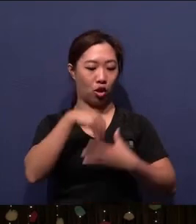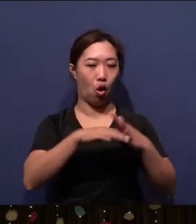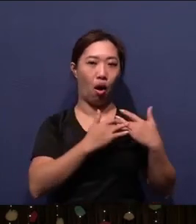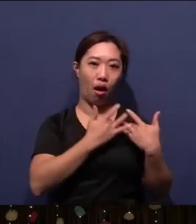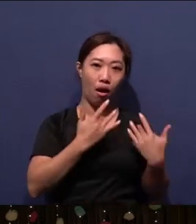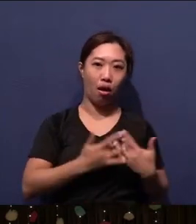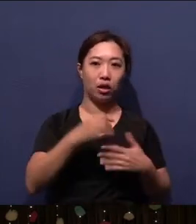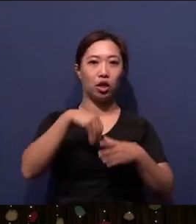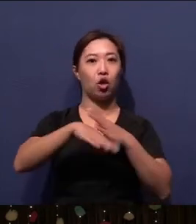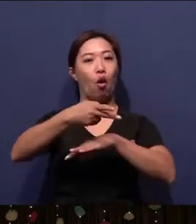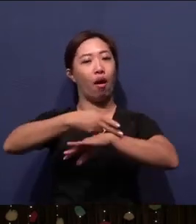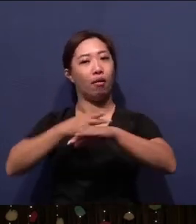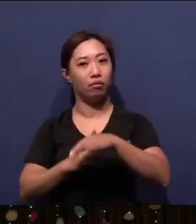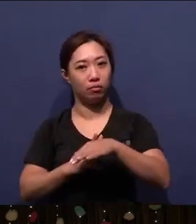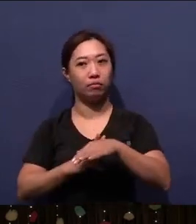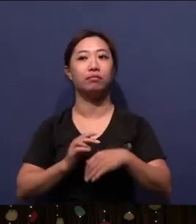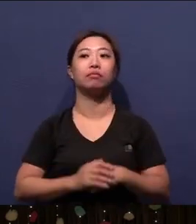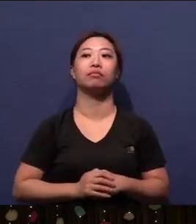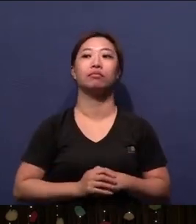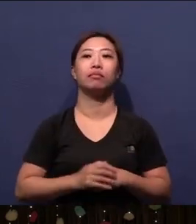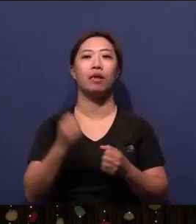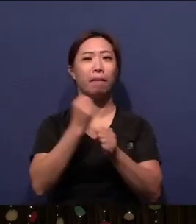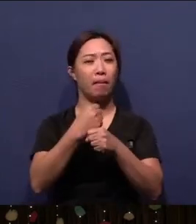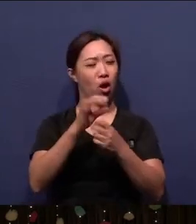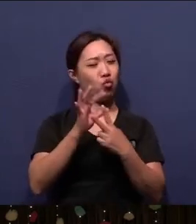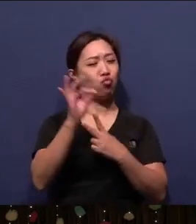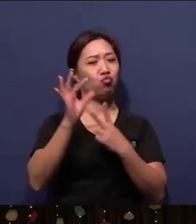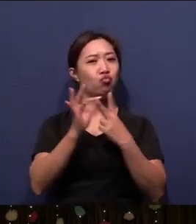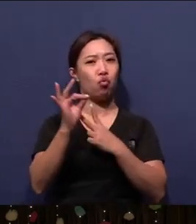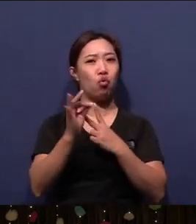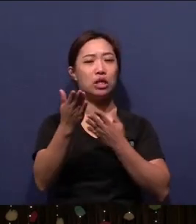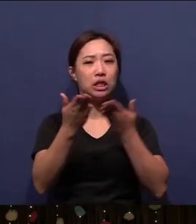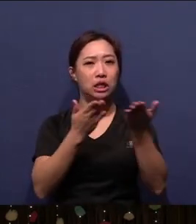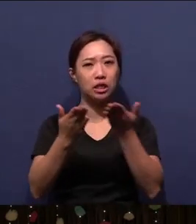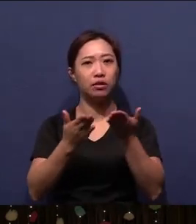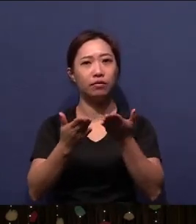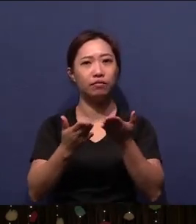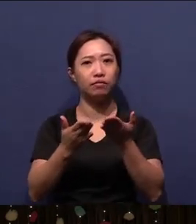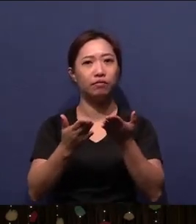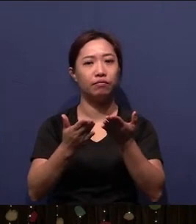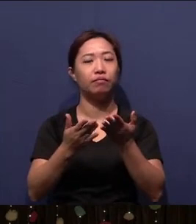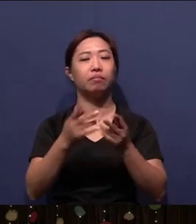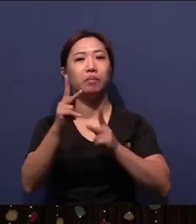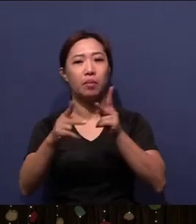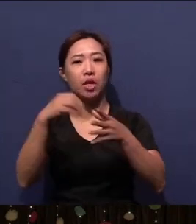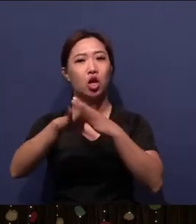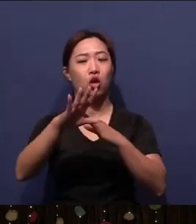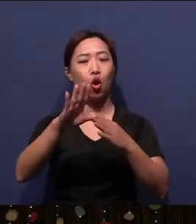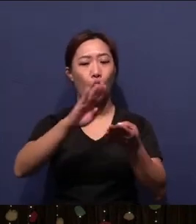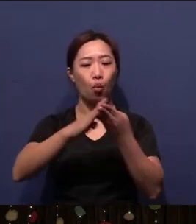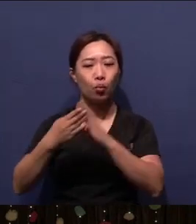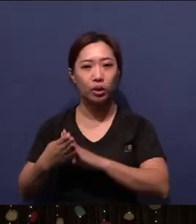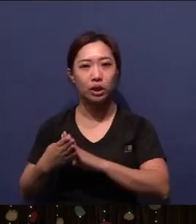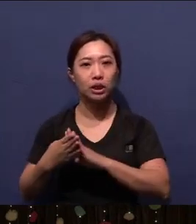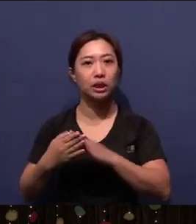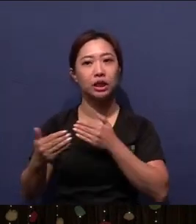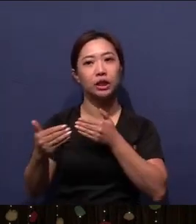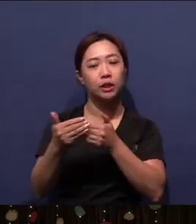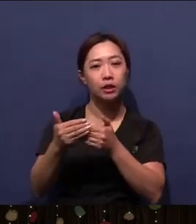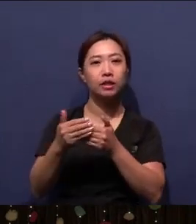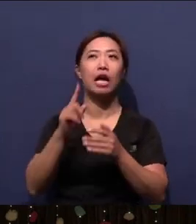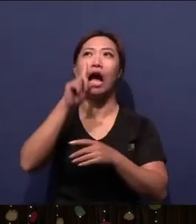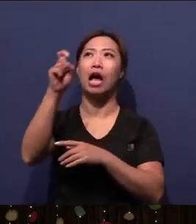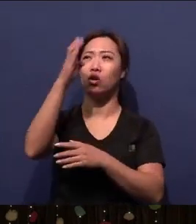and in your hands. Make a choice to serve those among us who have needs. Ask God this